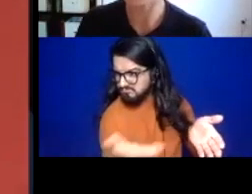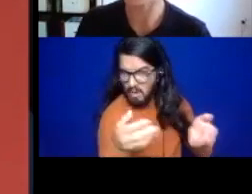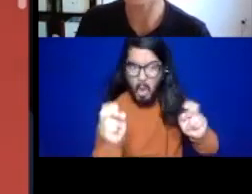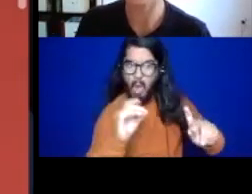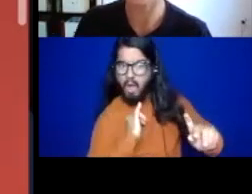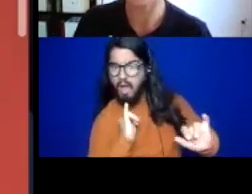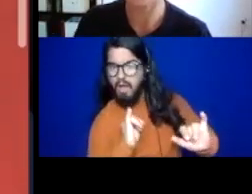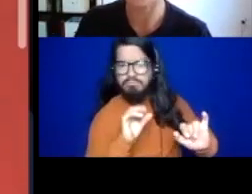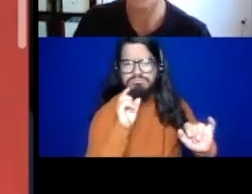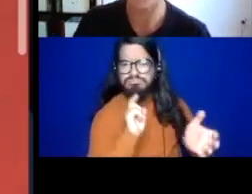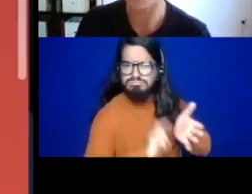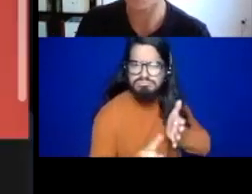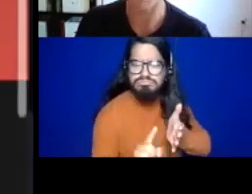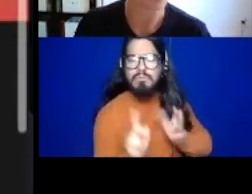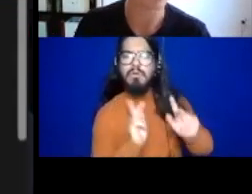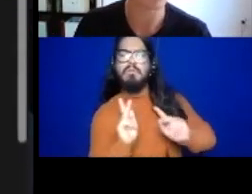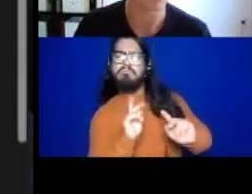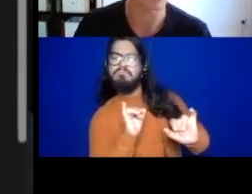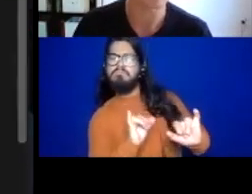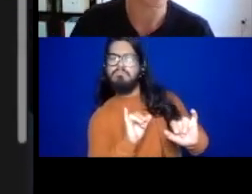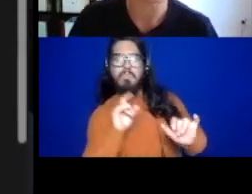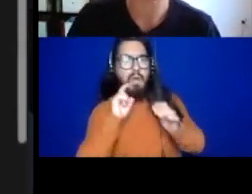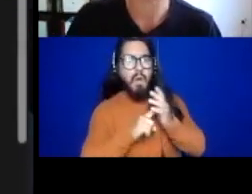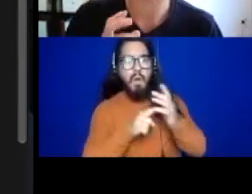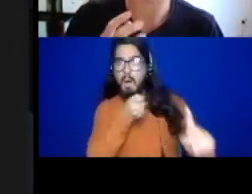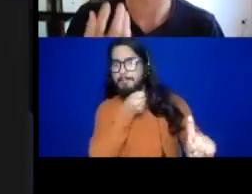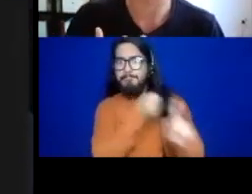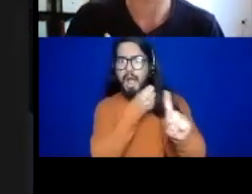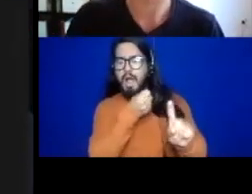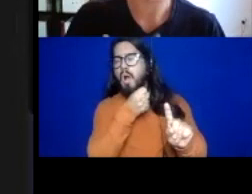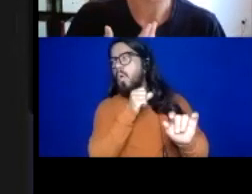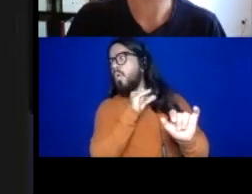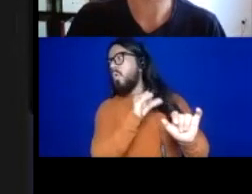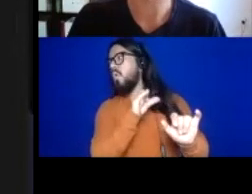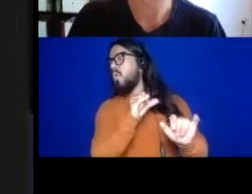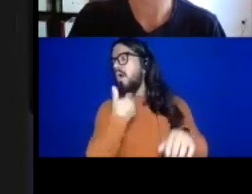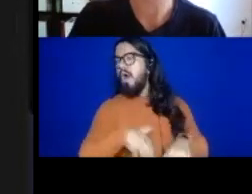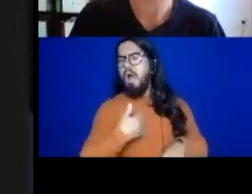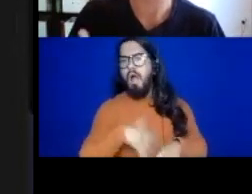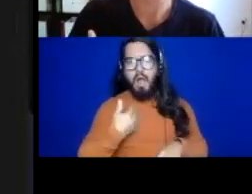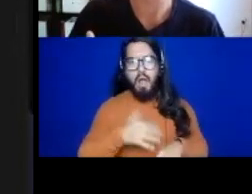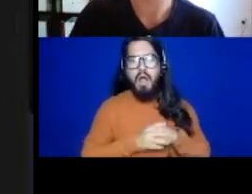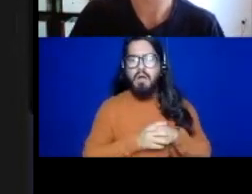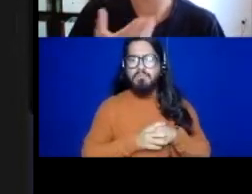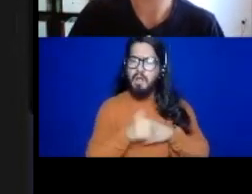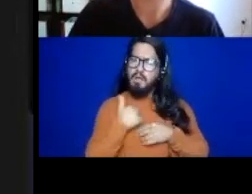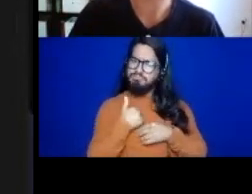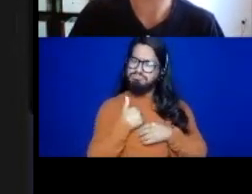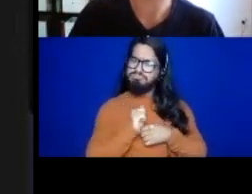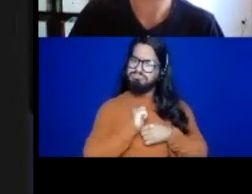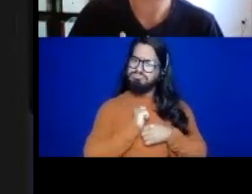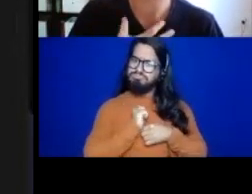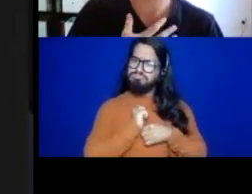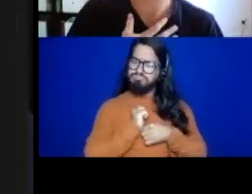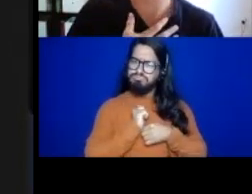It helps people feel the impact on themselves of like an and start to ask whether or not